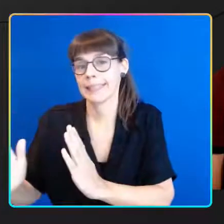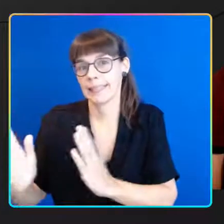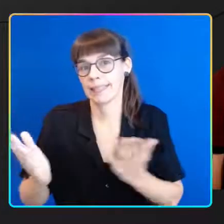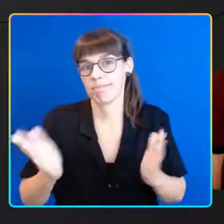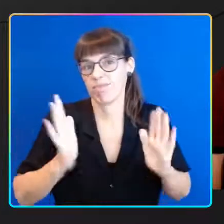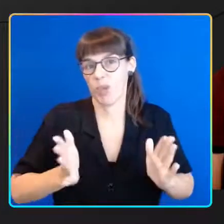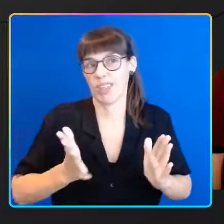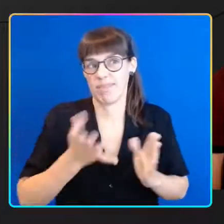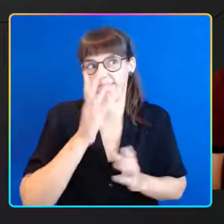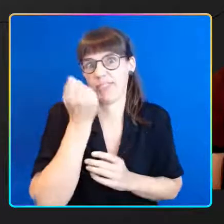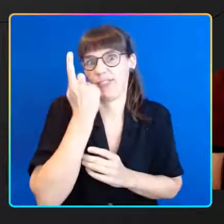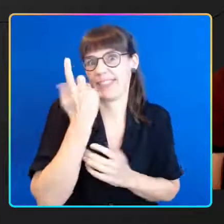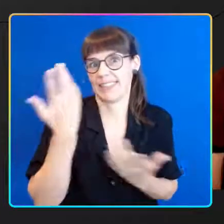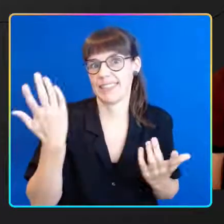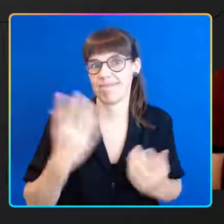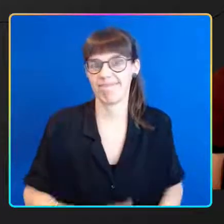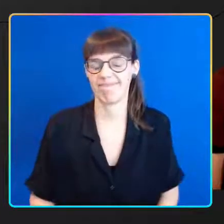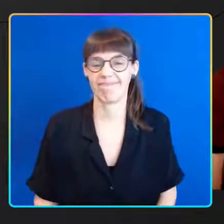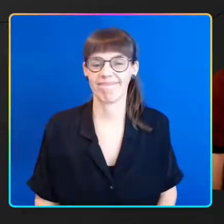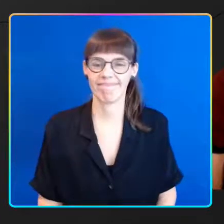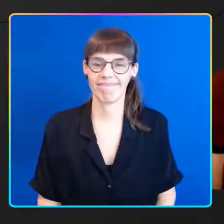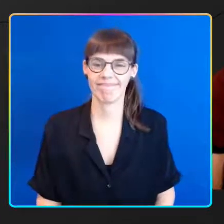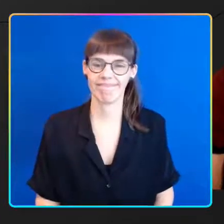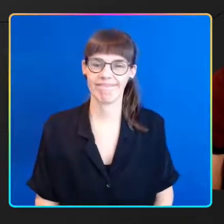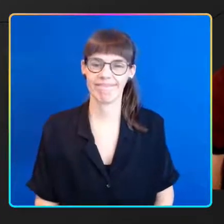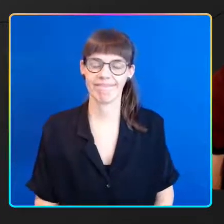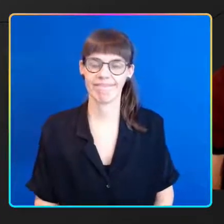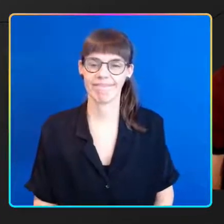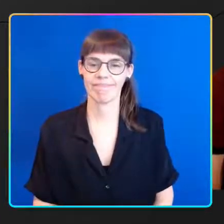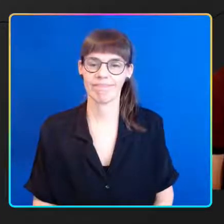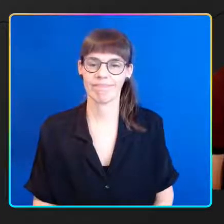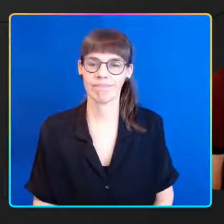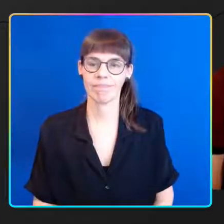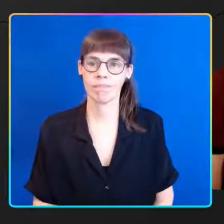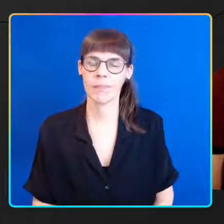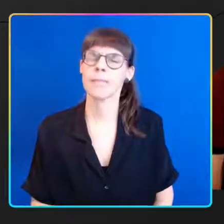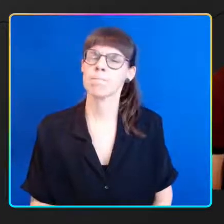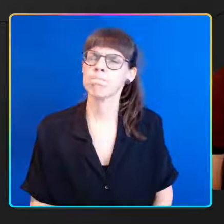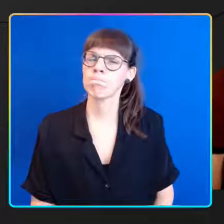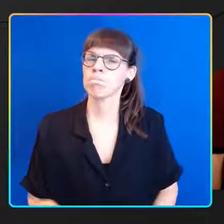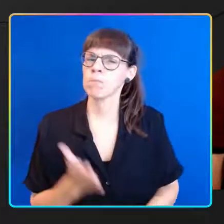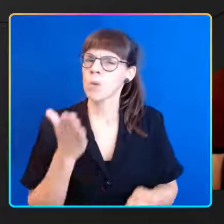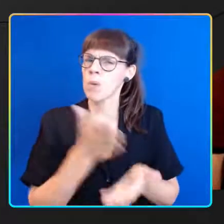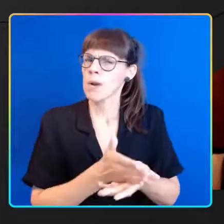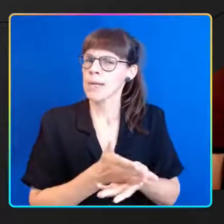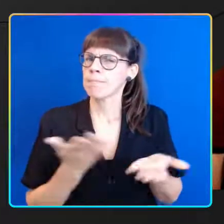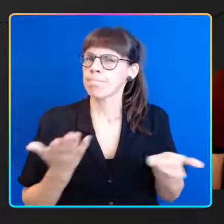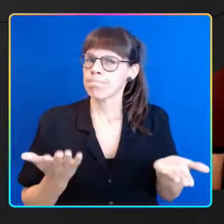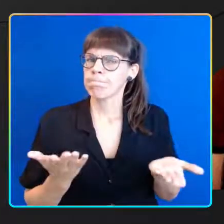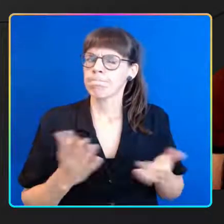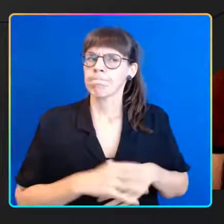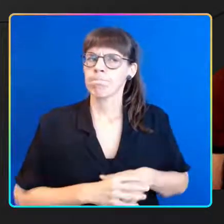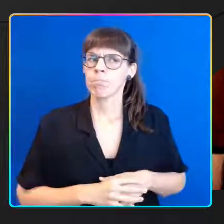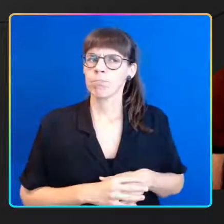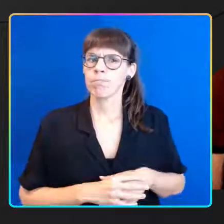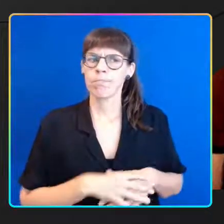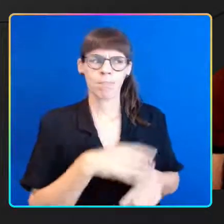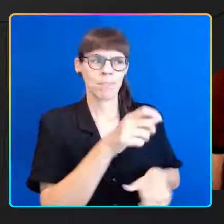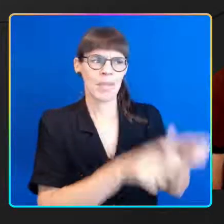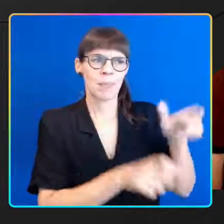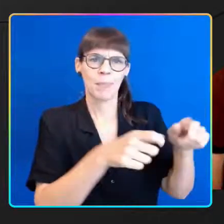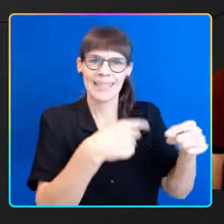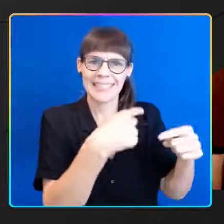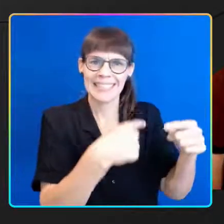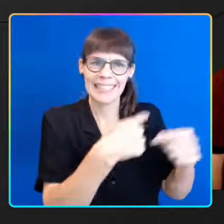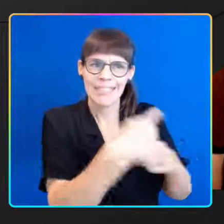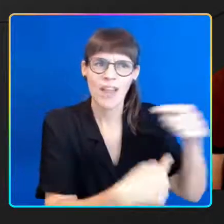understand. Yeah, no, it was a really good point. And I guess, yeah, I mean, developers at heart, or really anyone in tech,